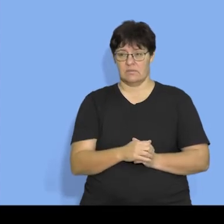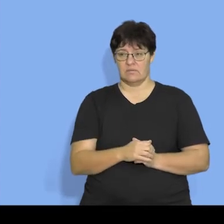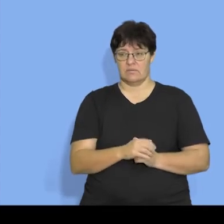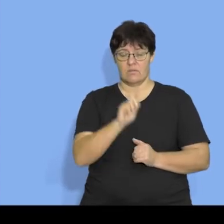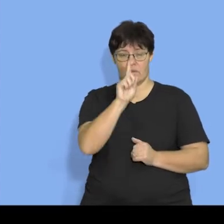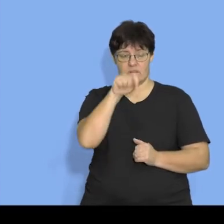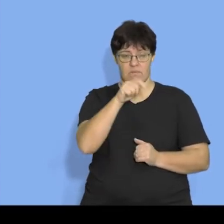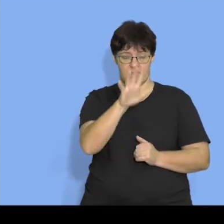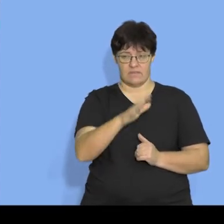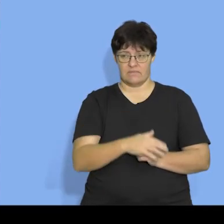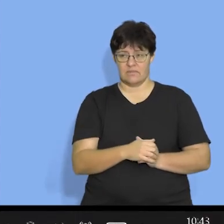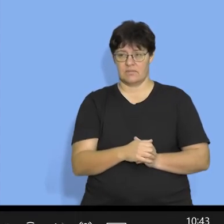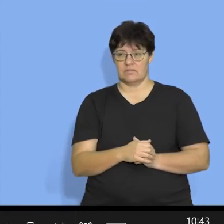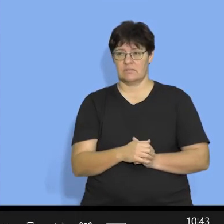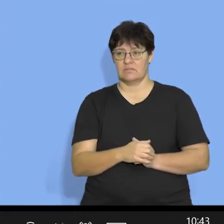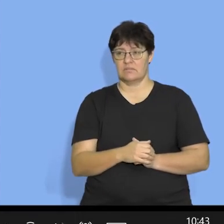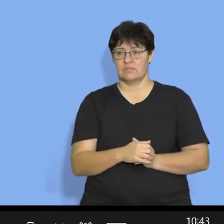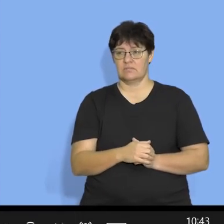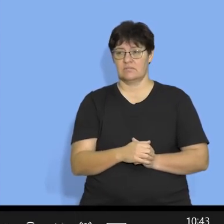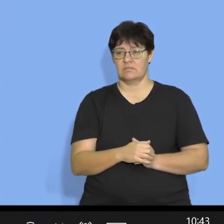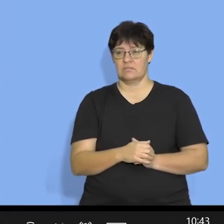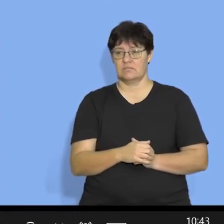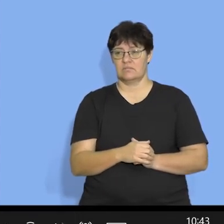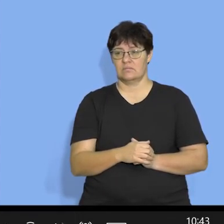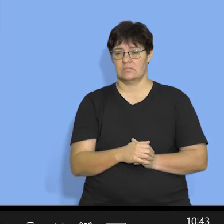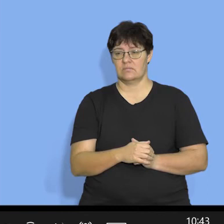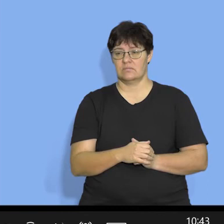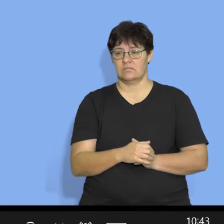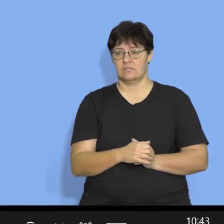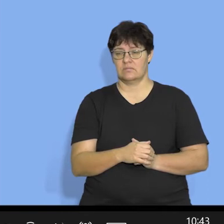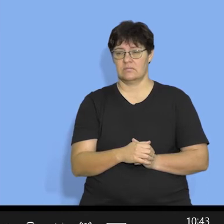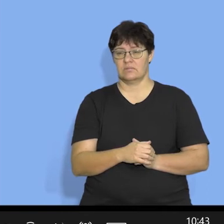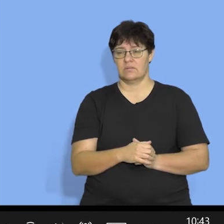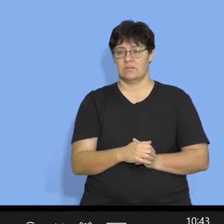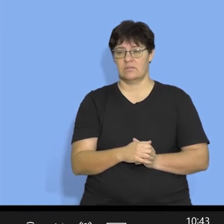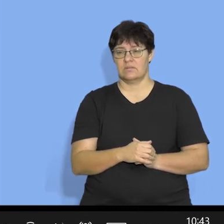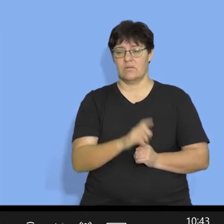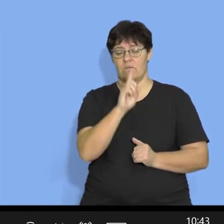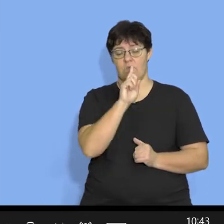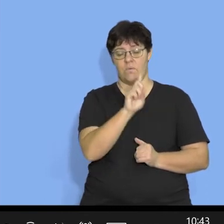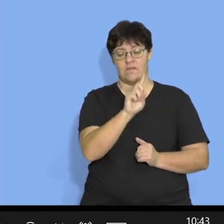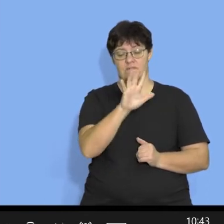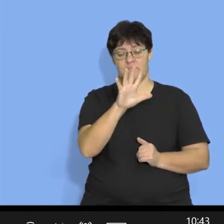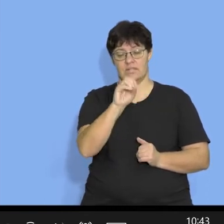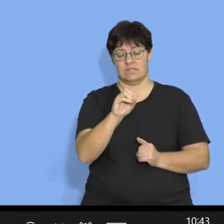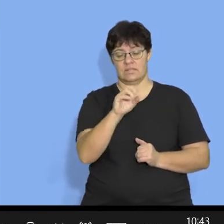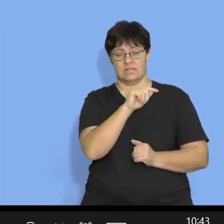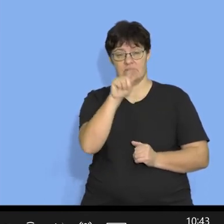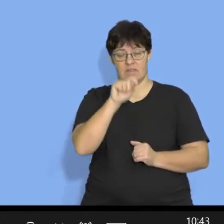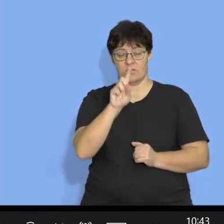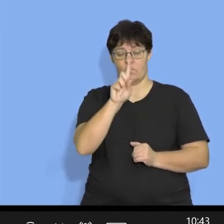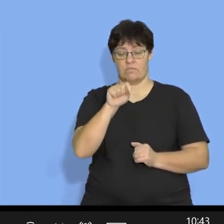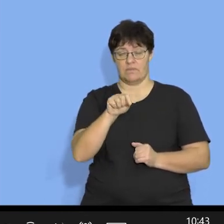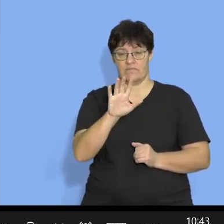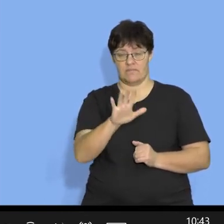by 1,5. Definitely need my calculator for this. Okay, so we've got 150